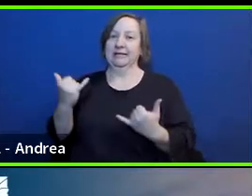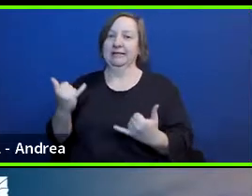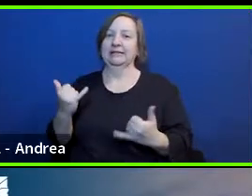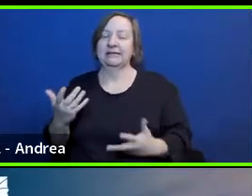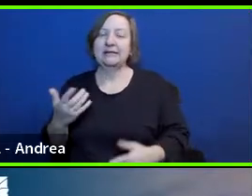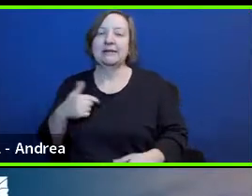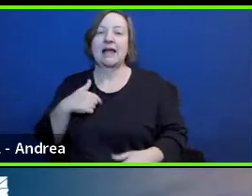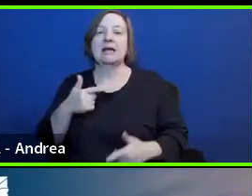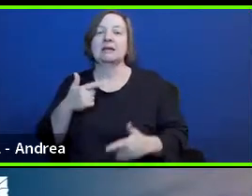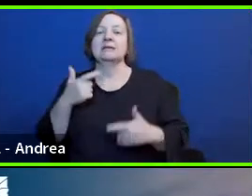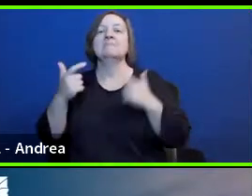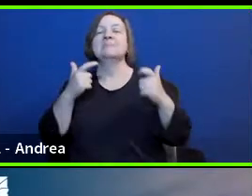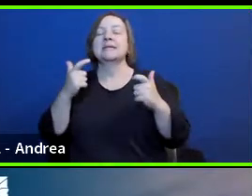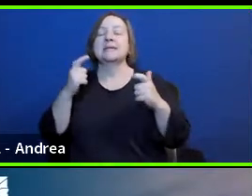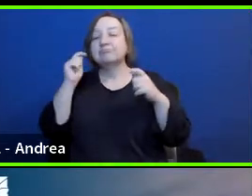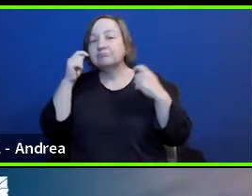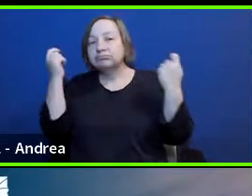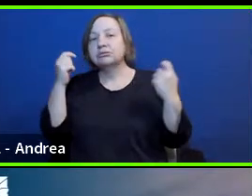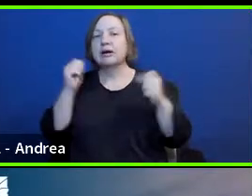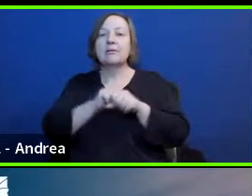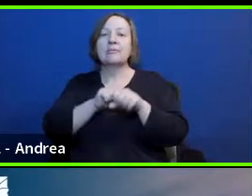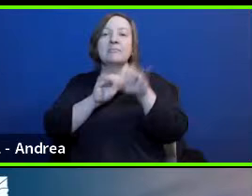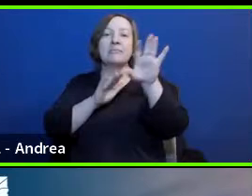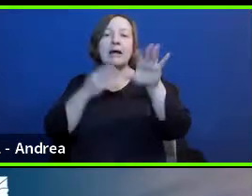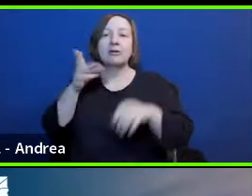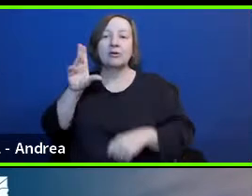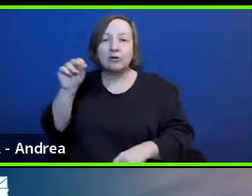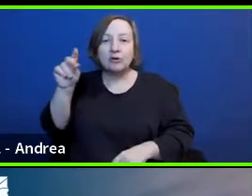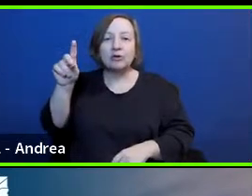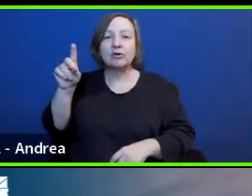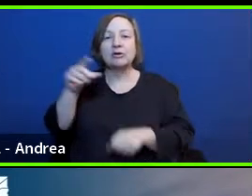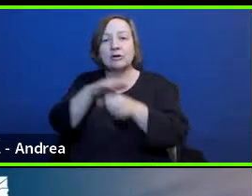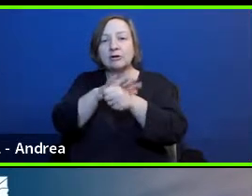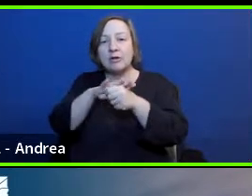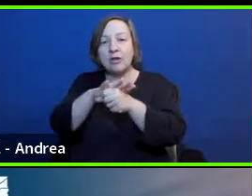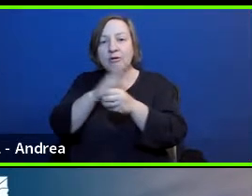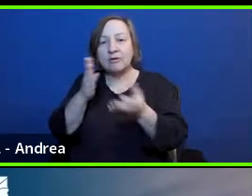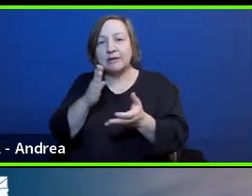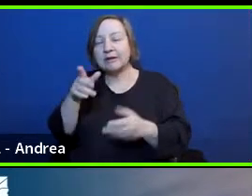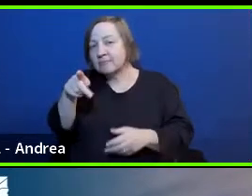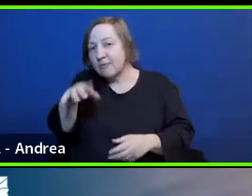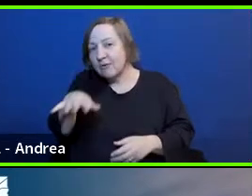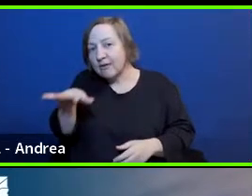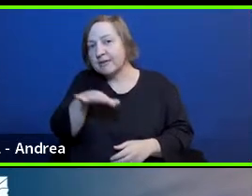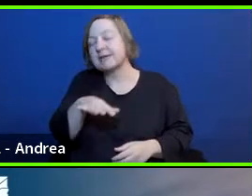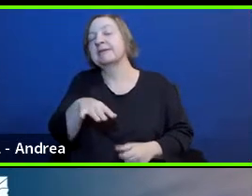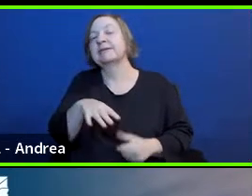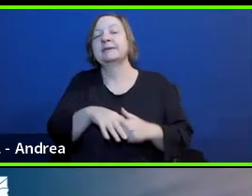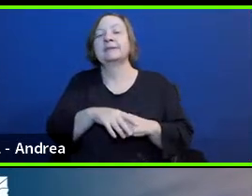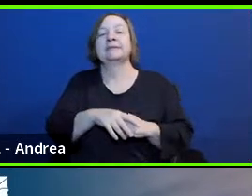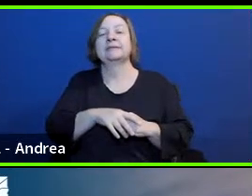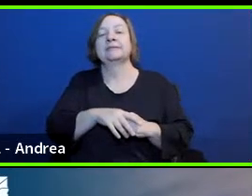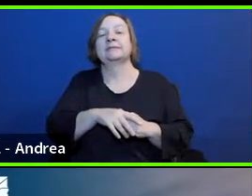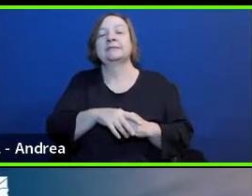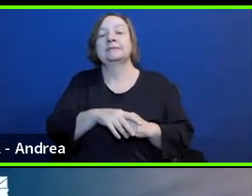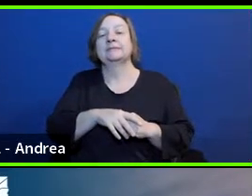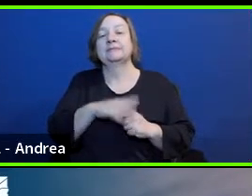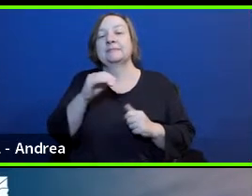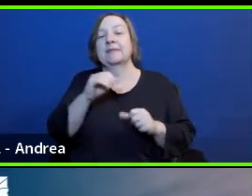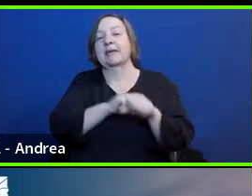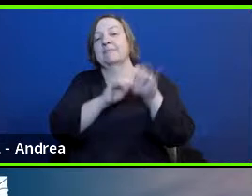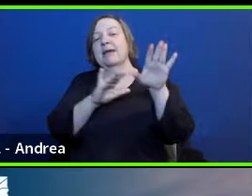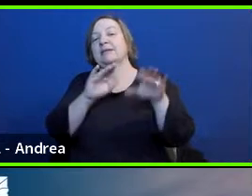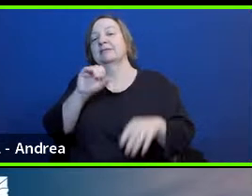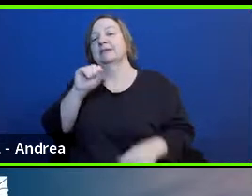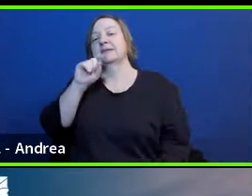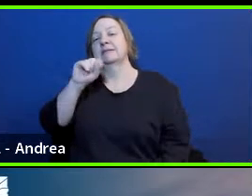fan of Mount Hood up locally here in the Portland area. And Mount St. Helens,